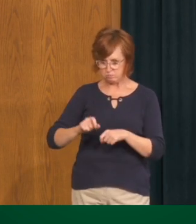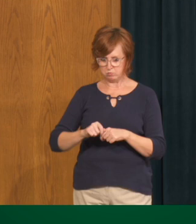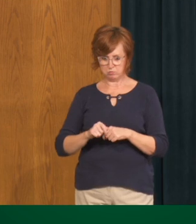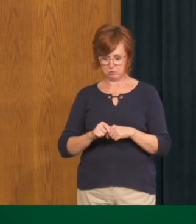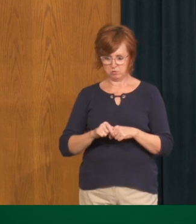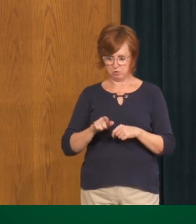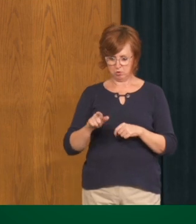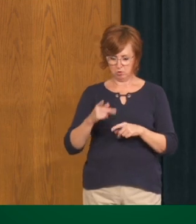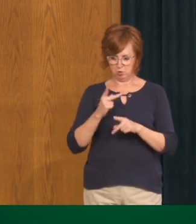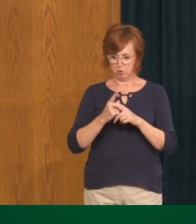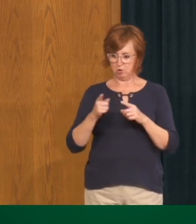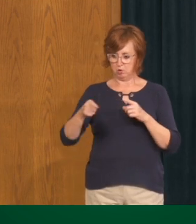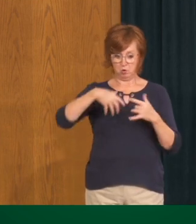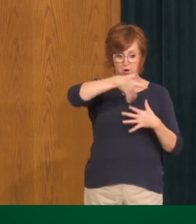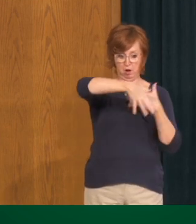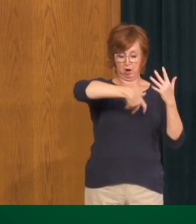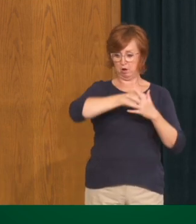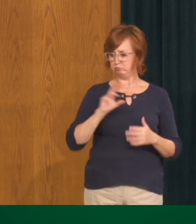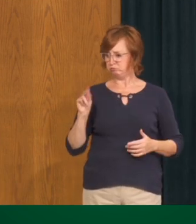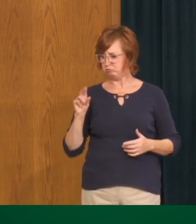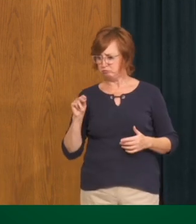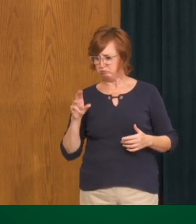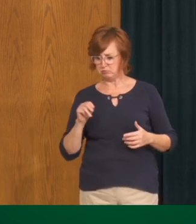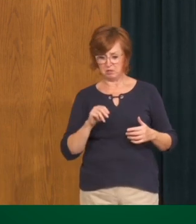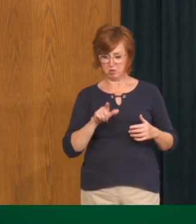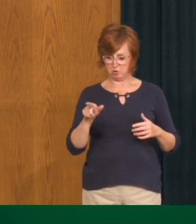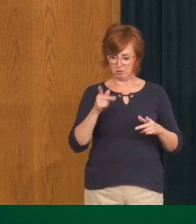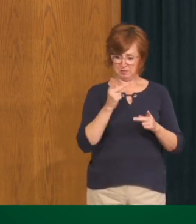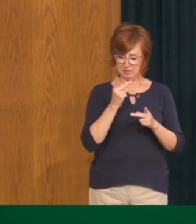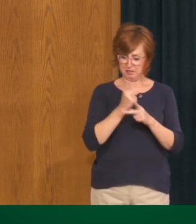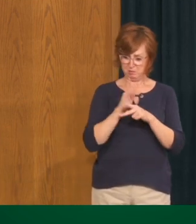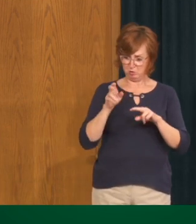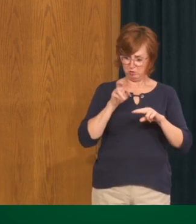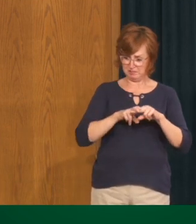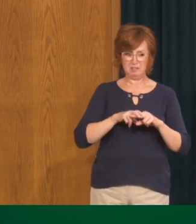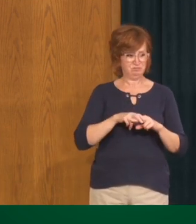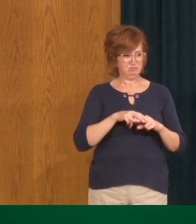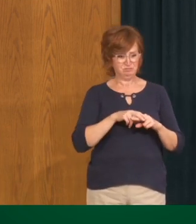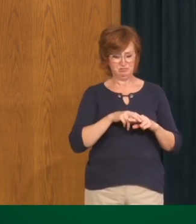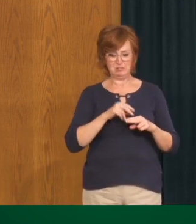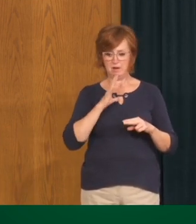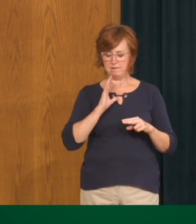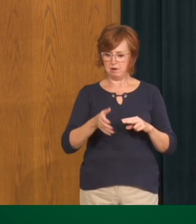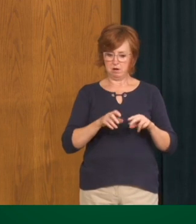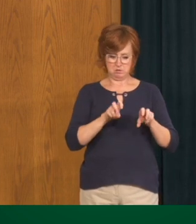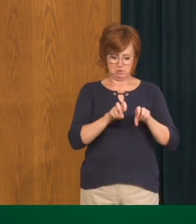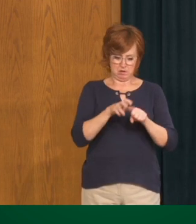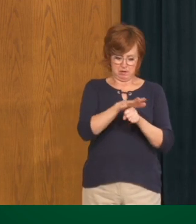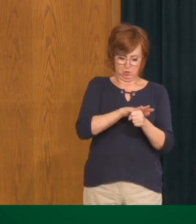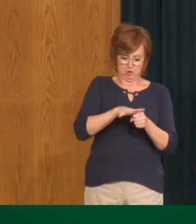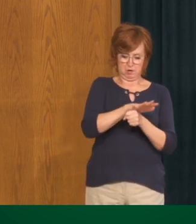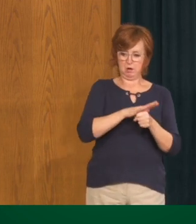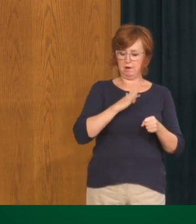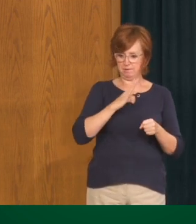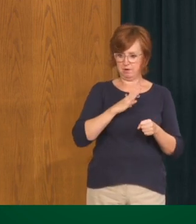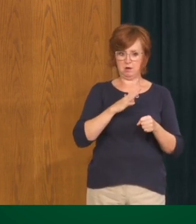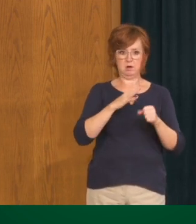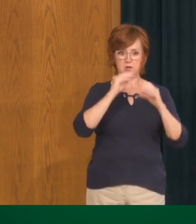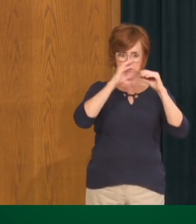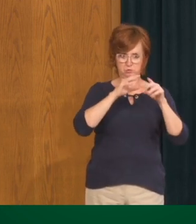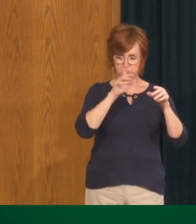that they didn't have more than 4 or 5 close contacts, and that is confirmed by interviews with the teacher and other